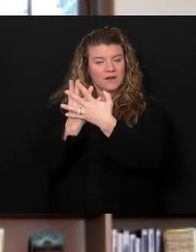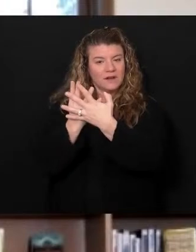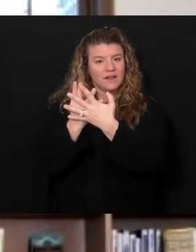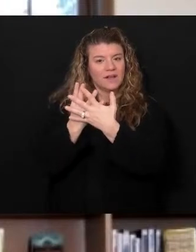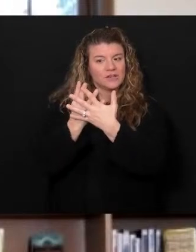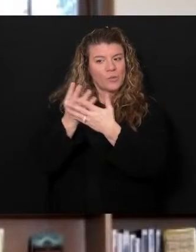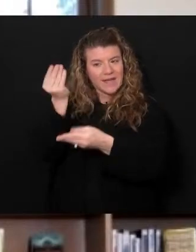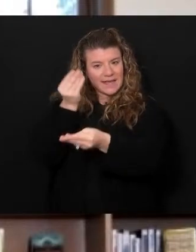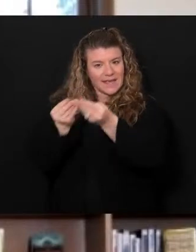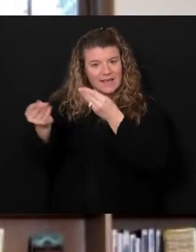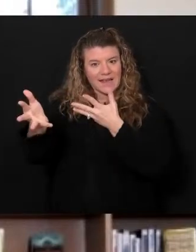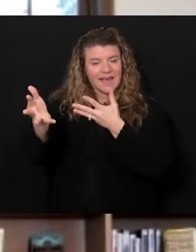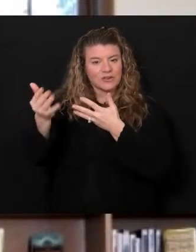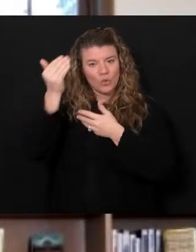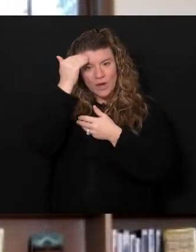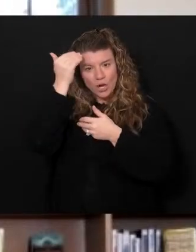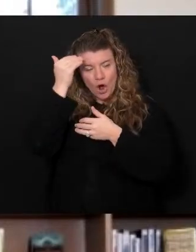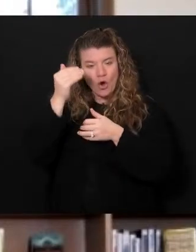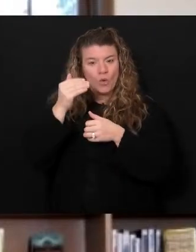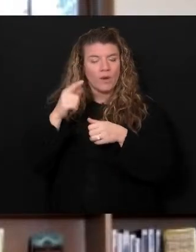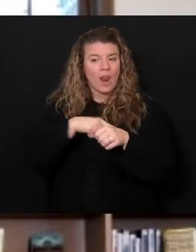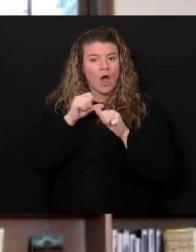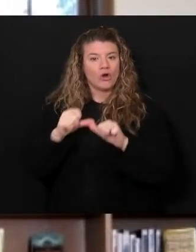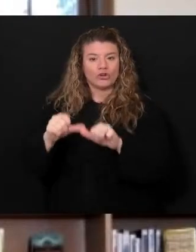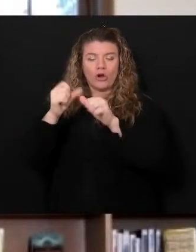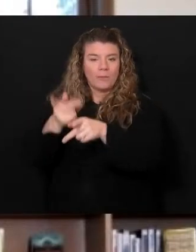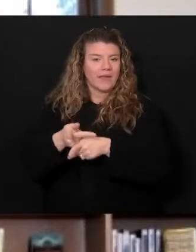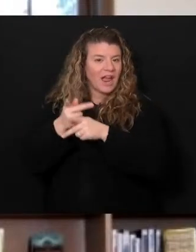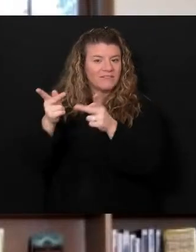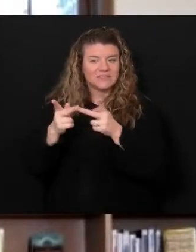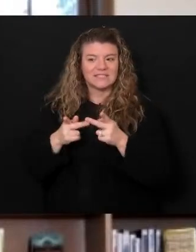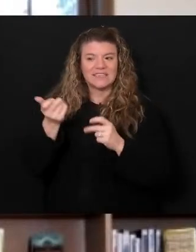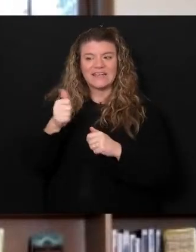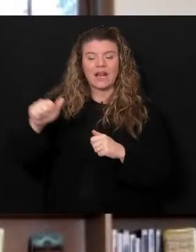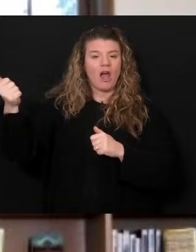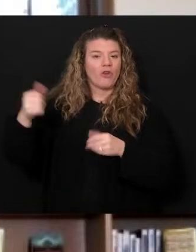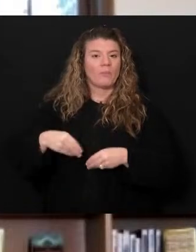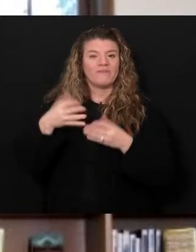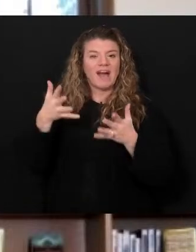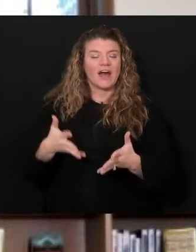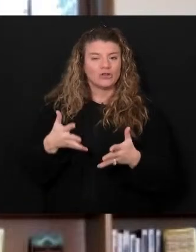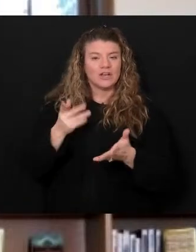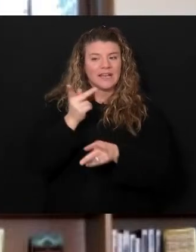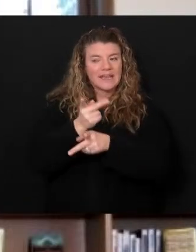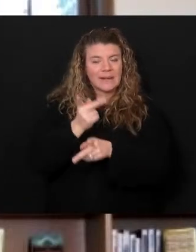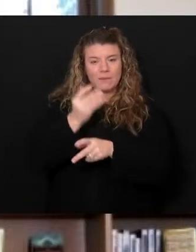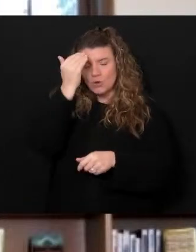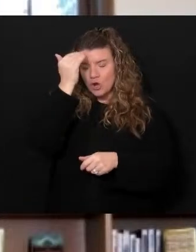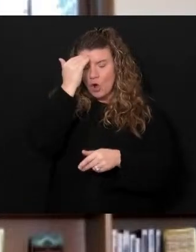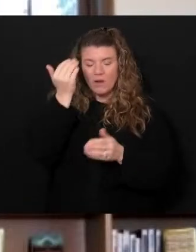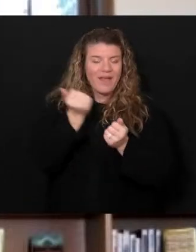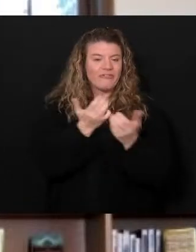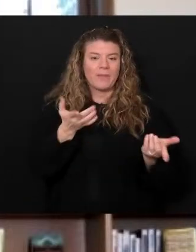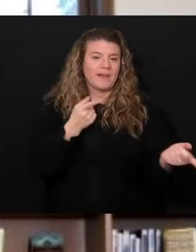date, just as we would with the long-term care facilities and any other provider in the state, keep them up to date with any of